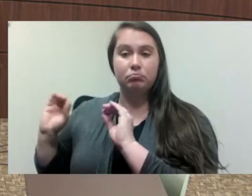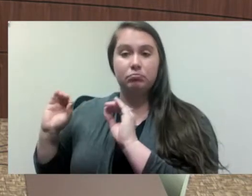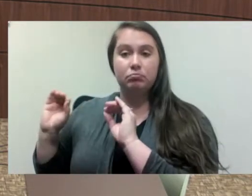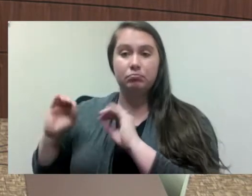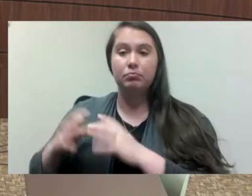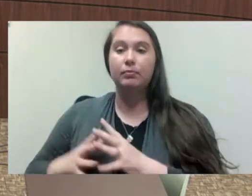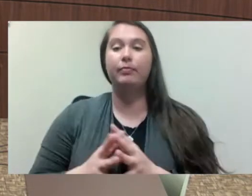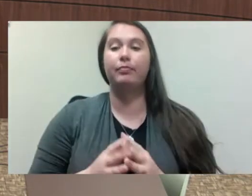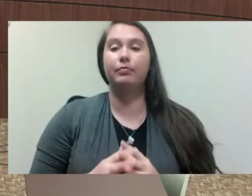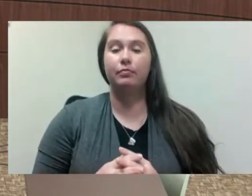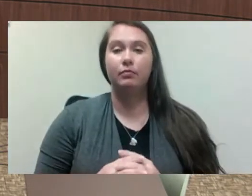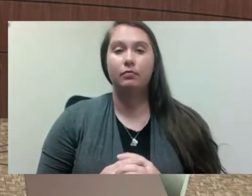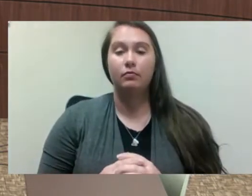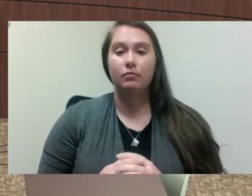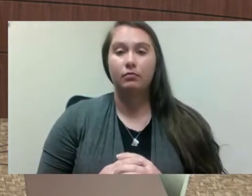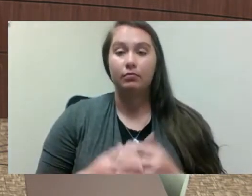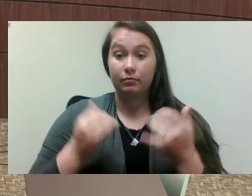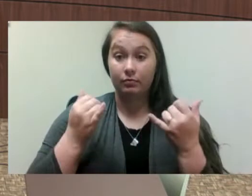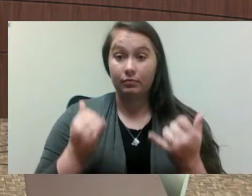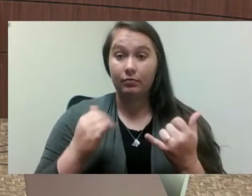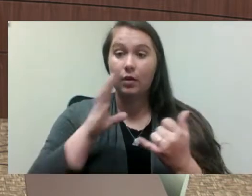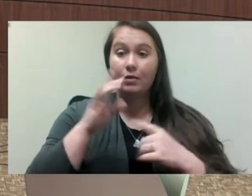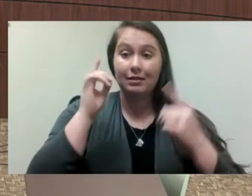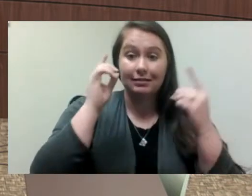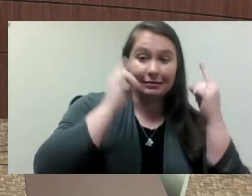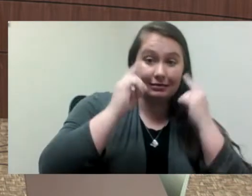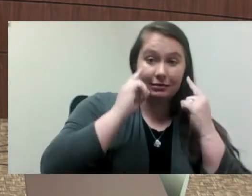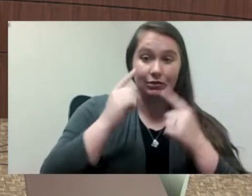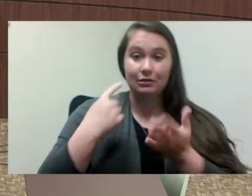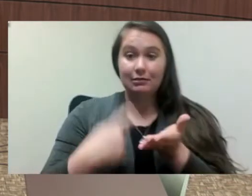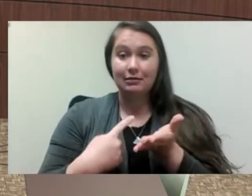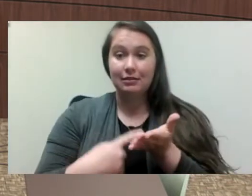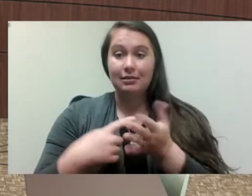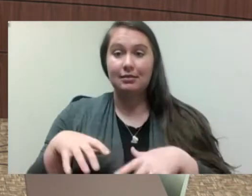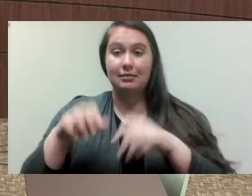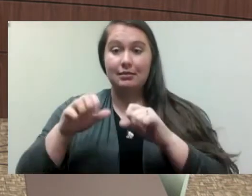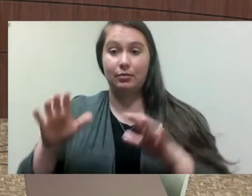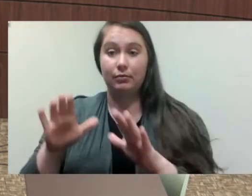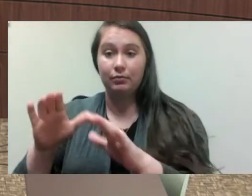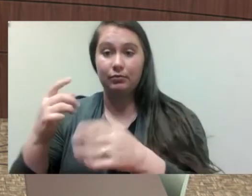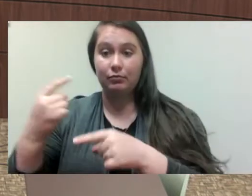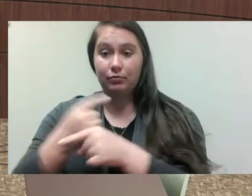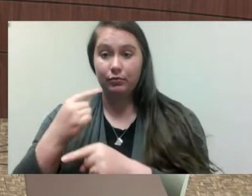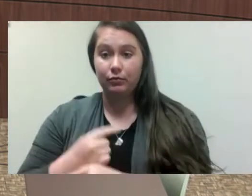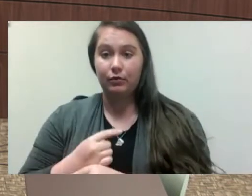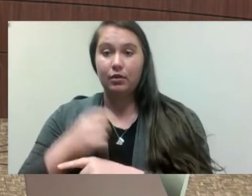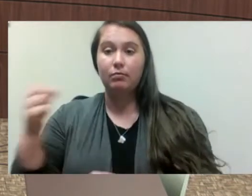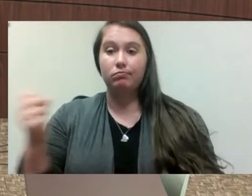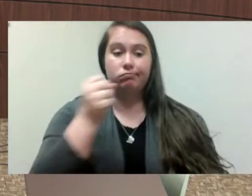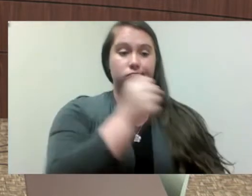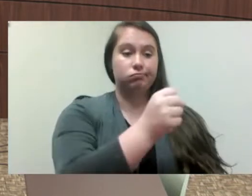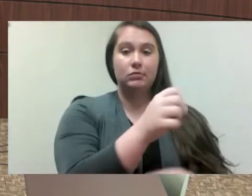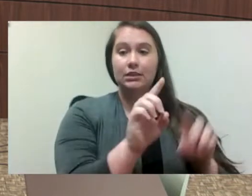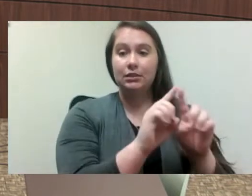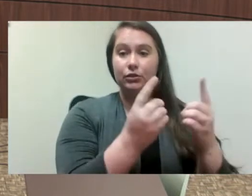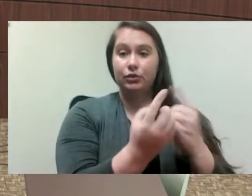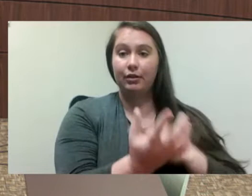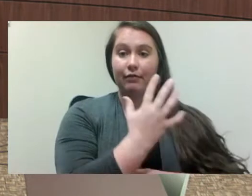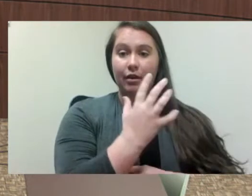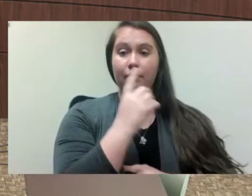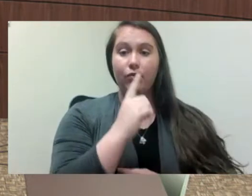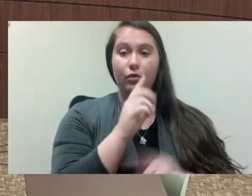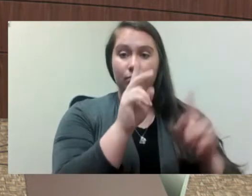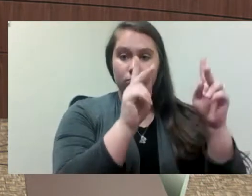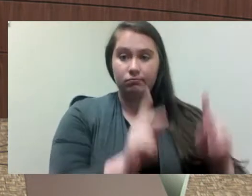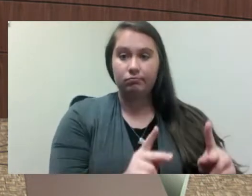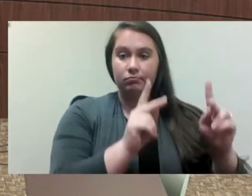time, we will consider, discuss, and take appropriate action regarding the appointment of a Board of Trustees for District